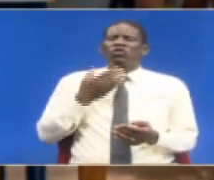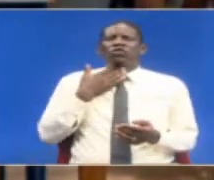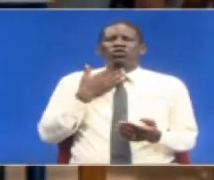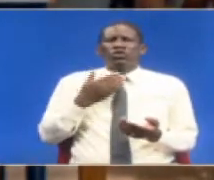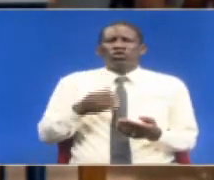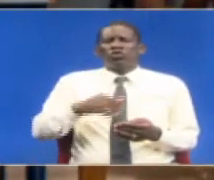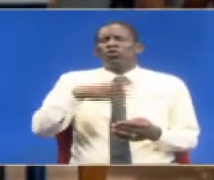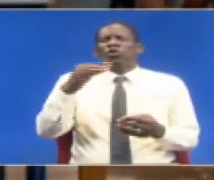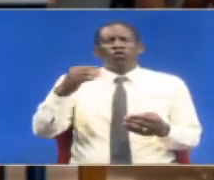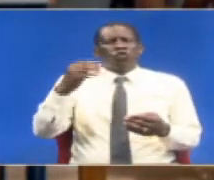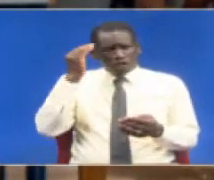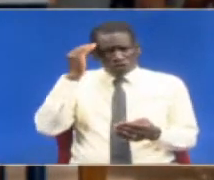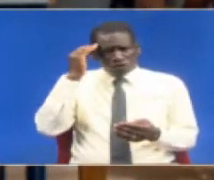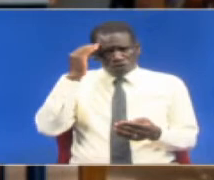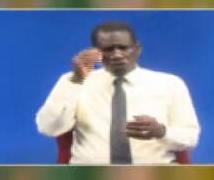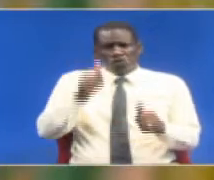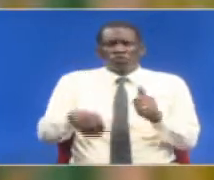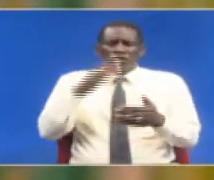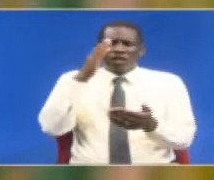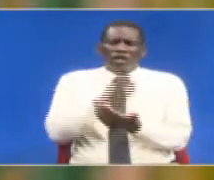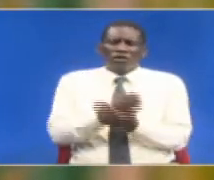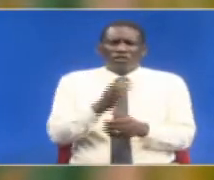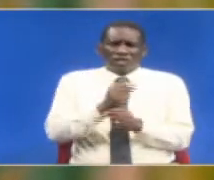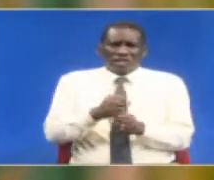education, which she actually does.